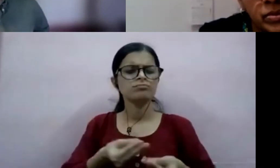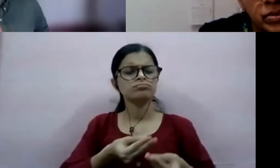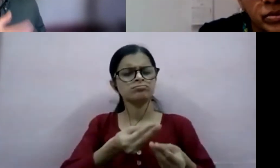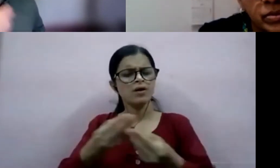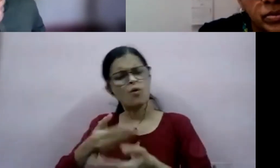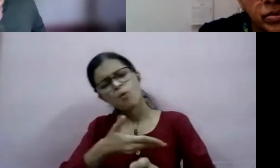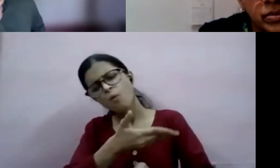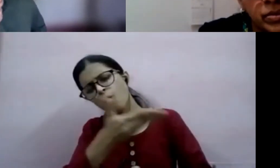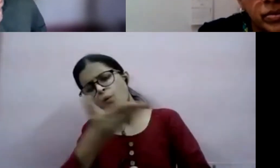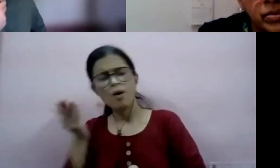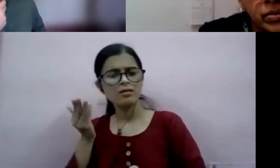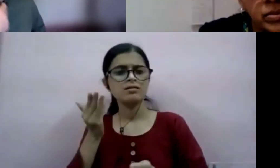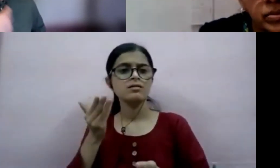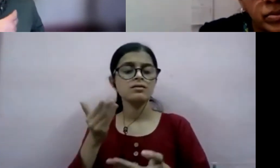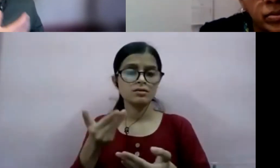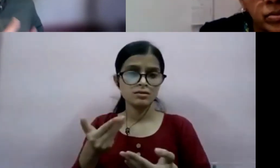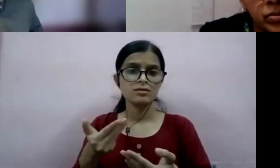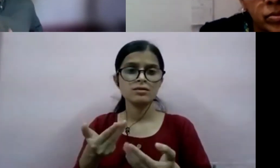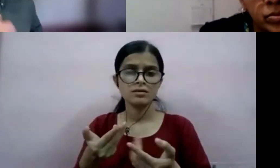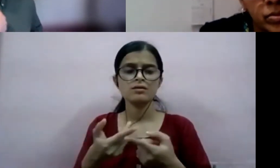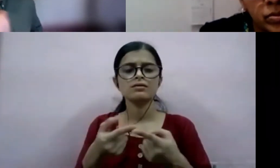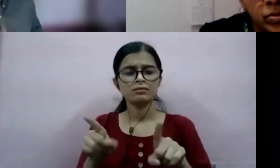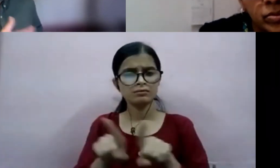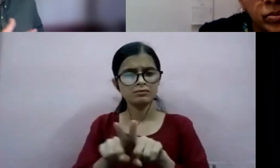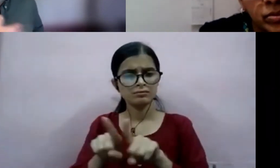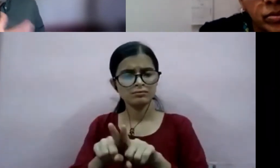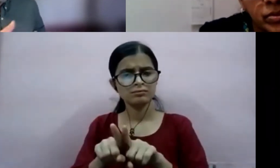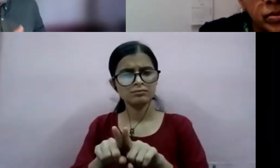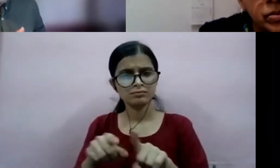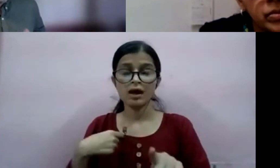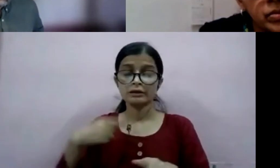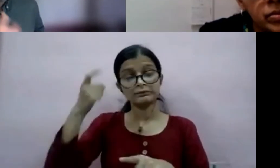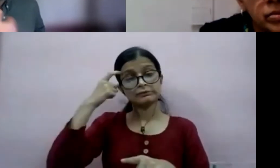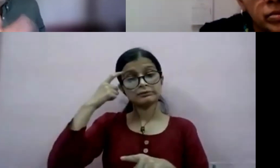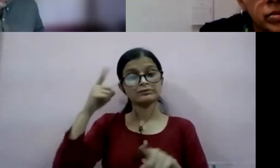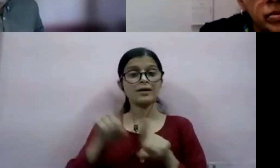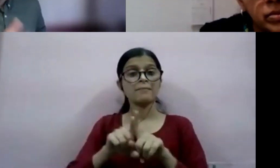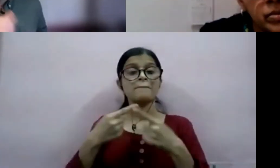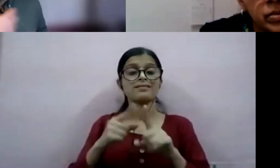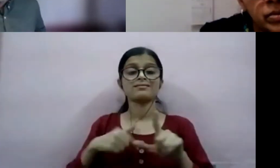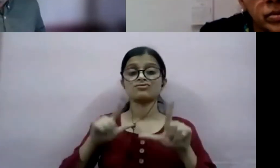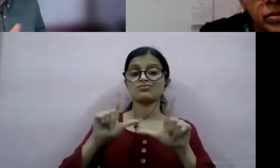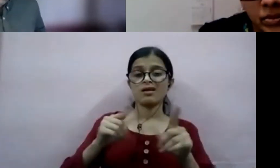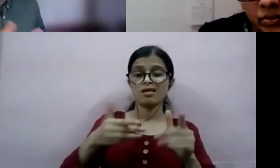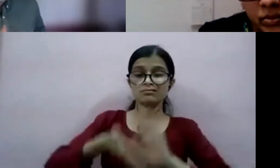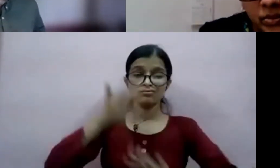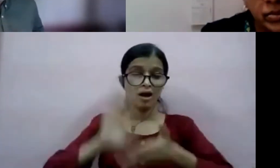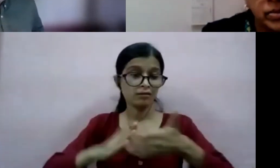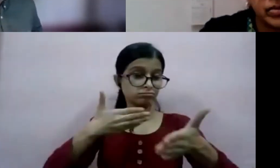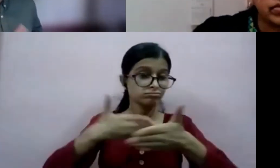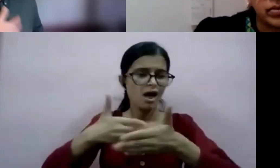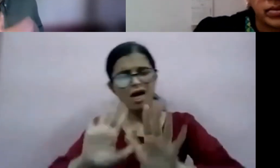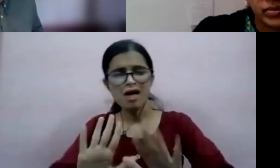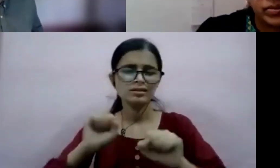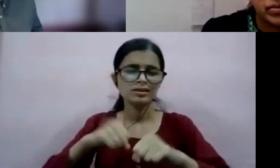ideologies that we've got going in power, the only way we get through them is just, I think, by providing evidence, by challenging, by showing again and again and